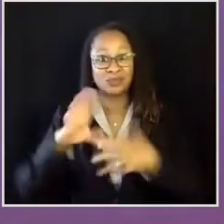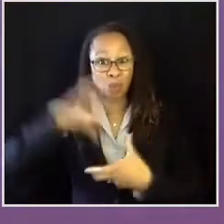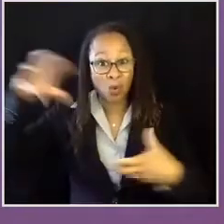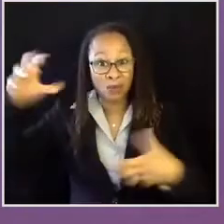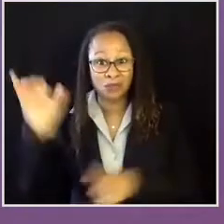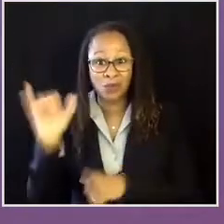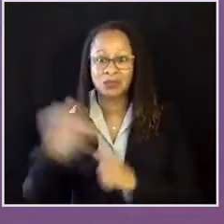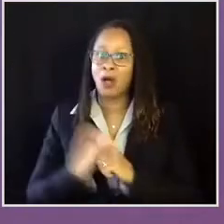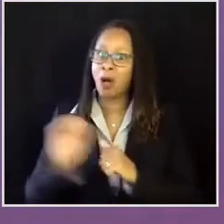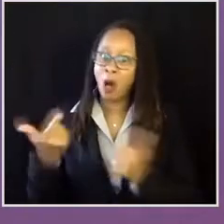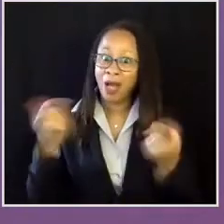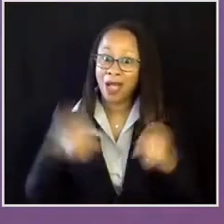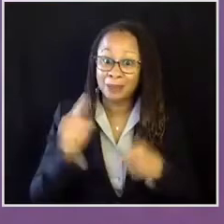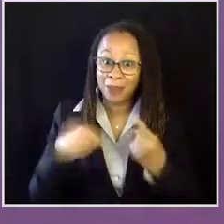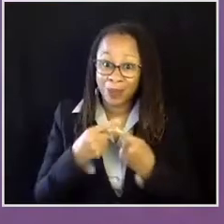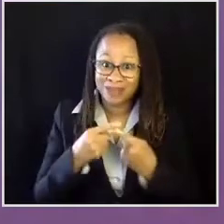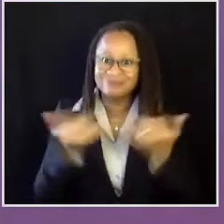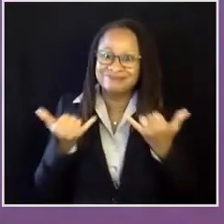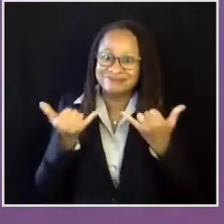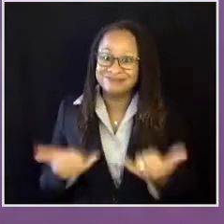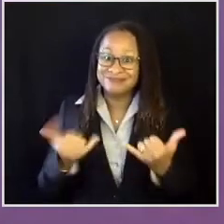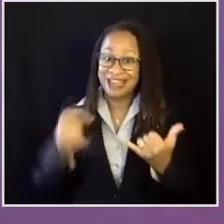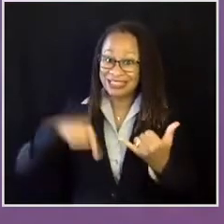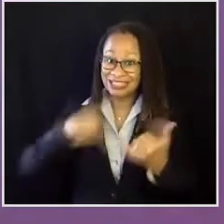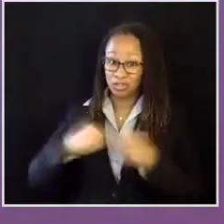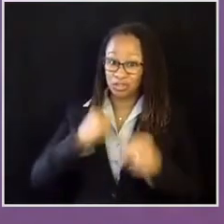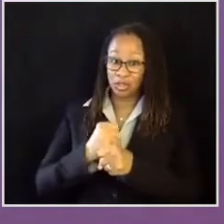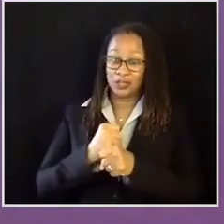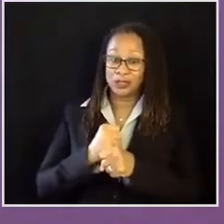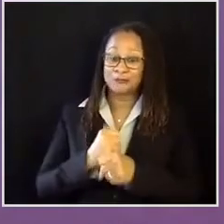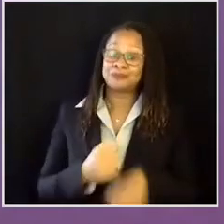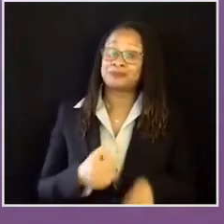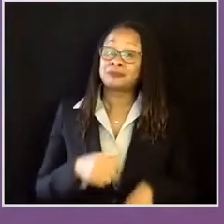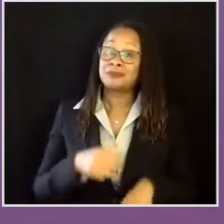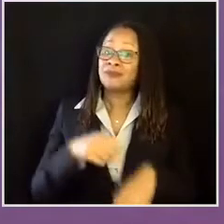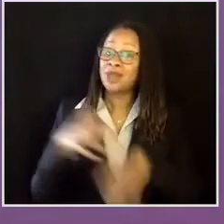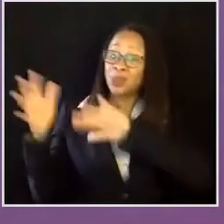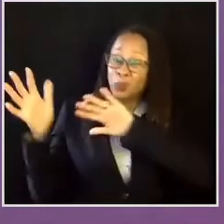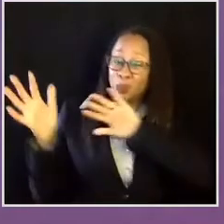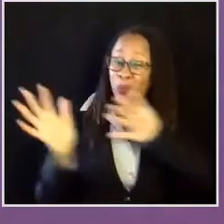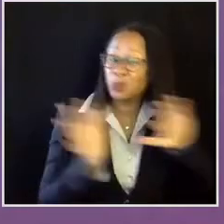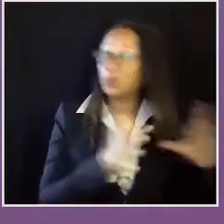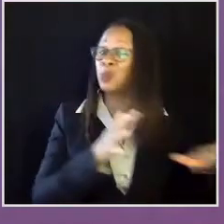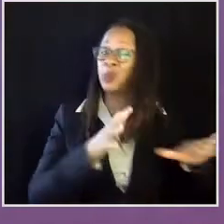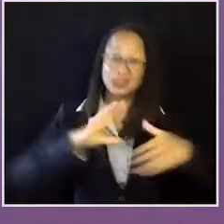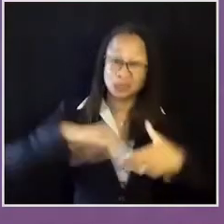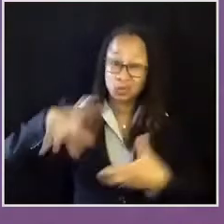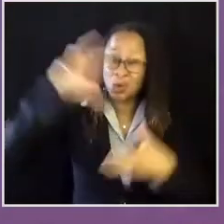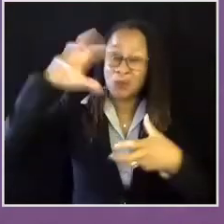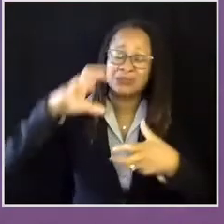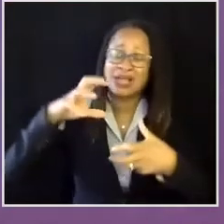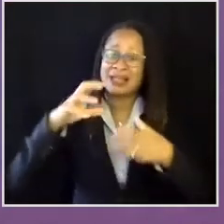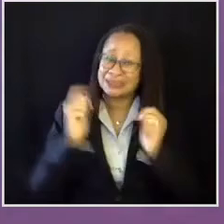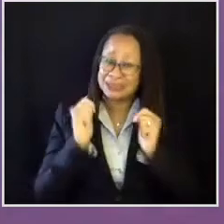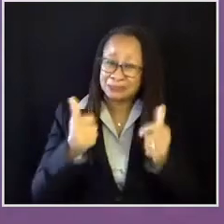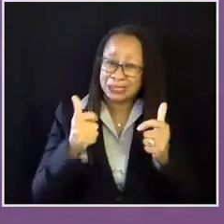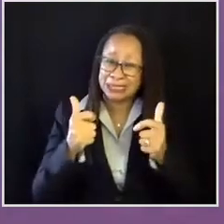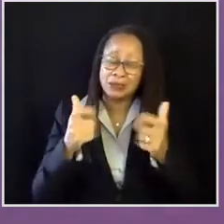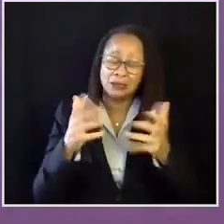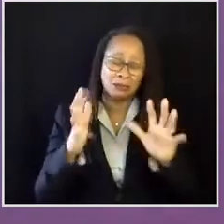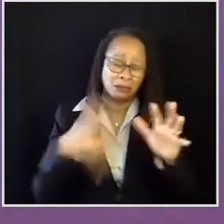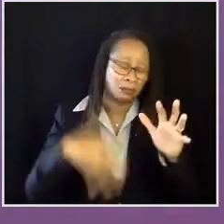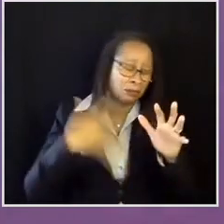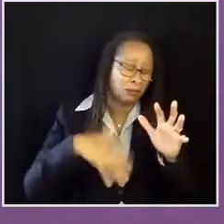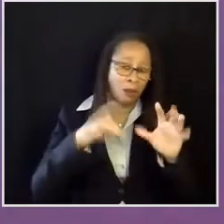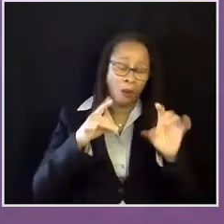year. The speed of those windstorms has been incredible when you saw it on television or saw